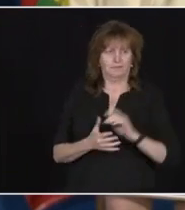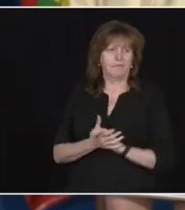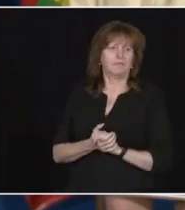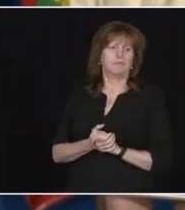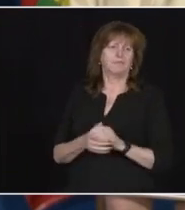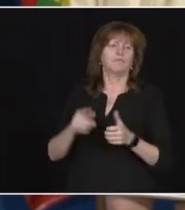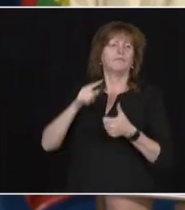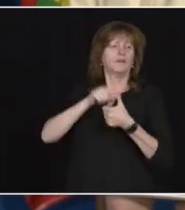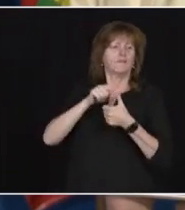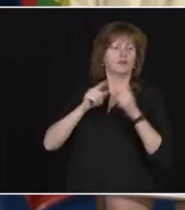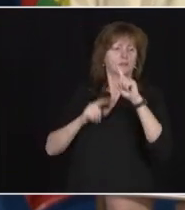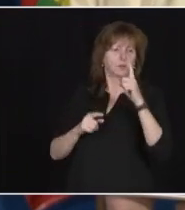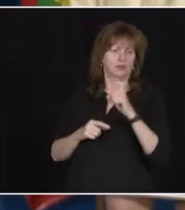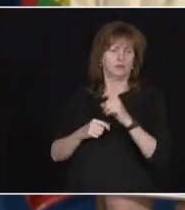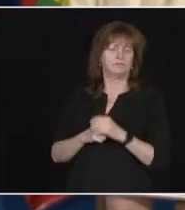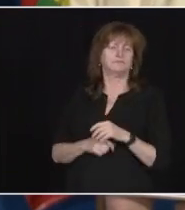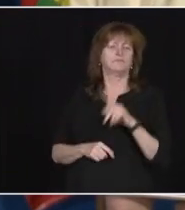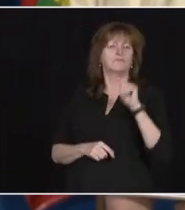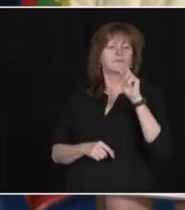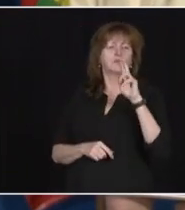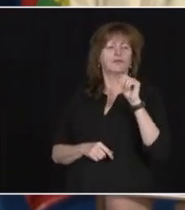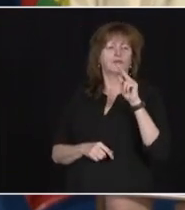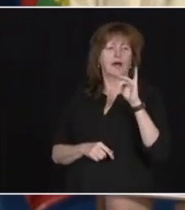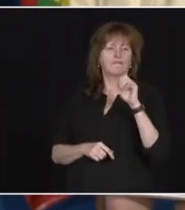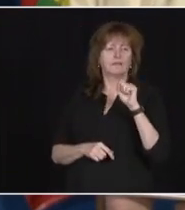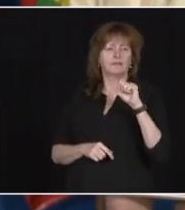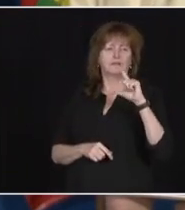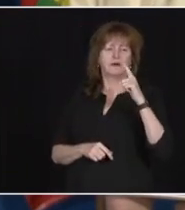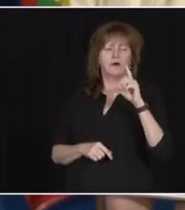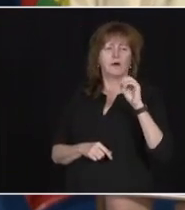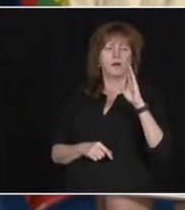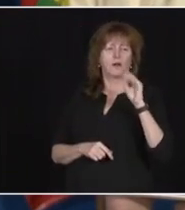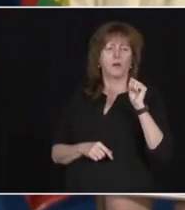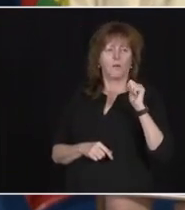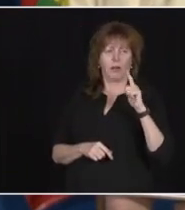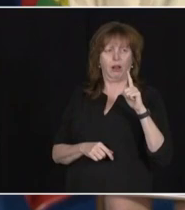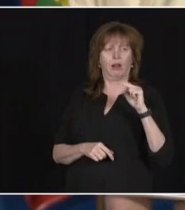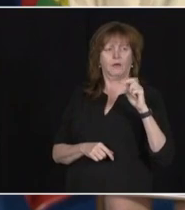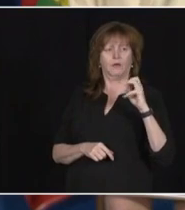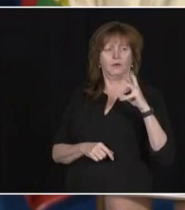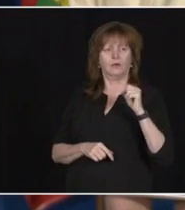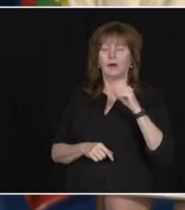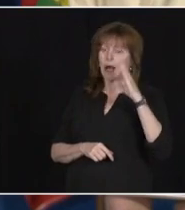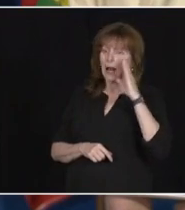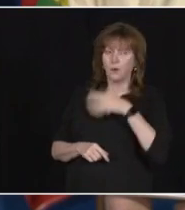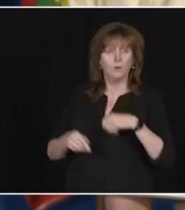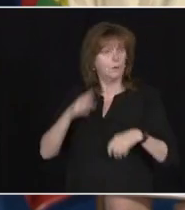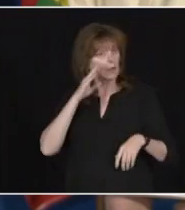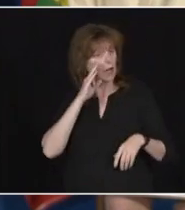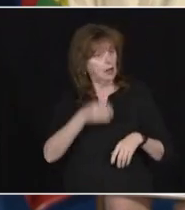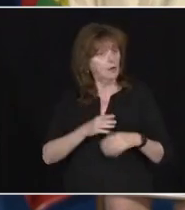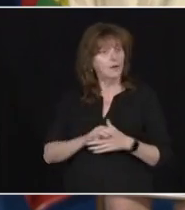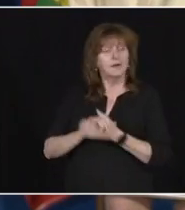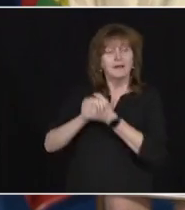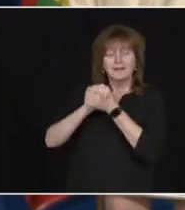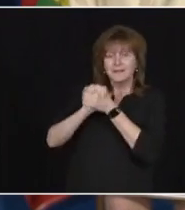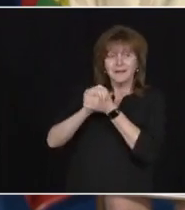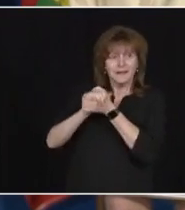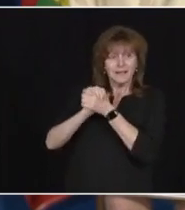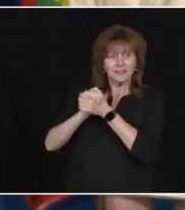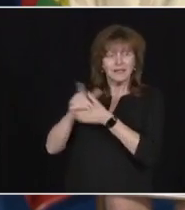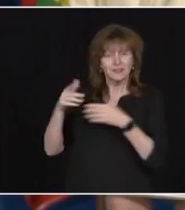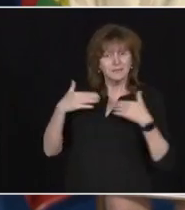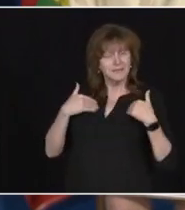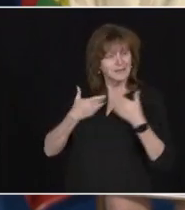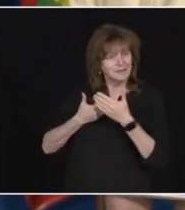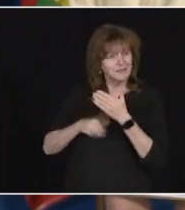Travis Darraj with Global News. Please go ahead. Hi, Travis. Hi there, Premier, and congratulations to Minister Sarkaria on